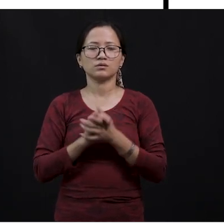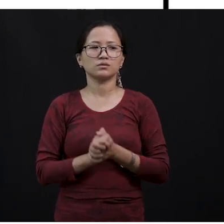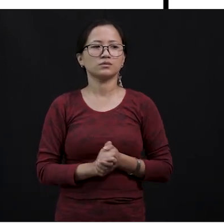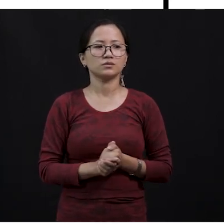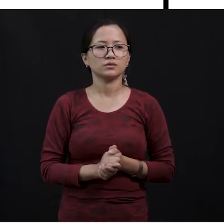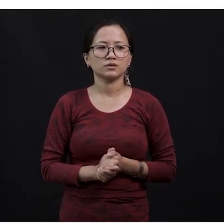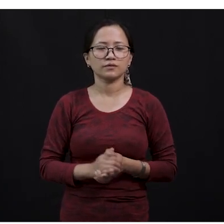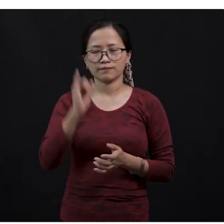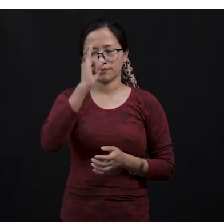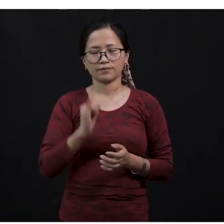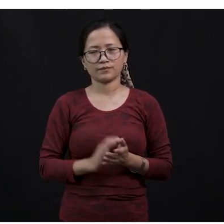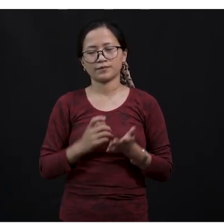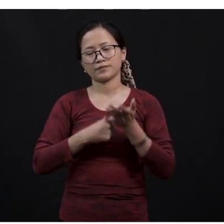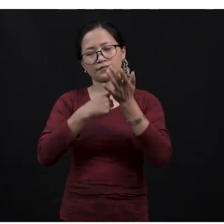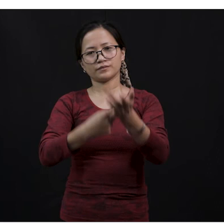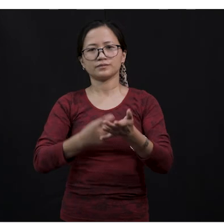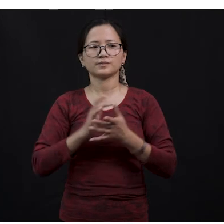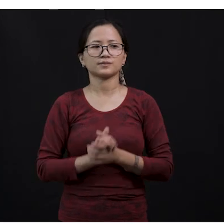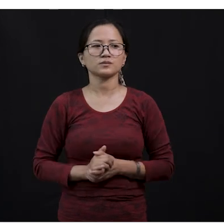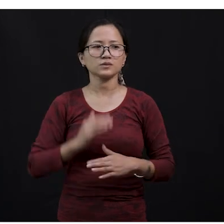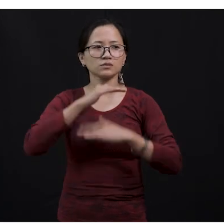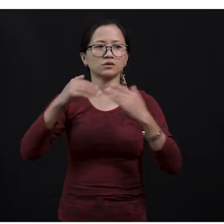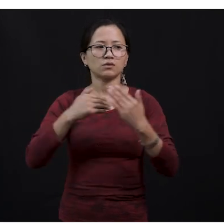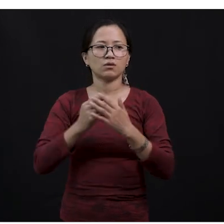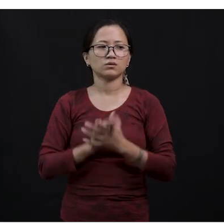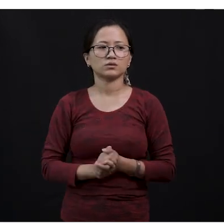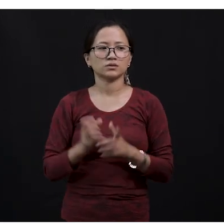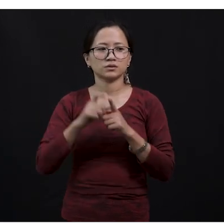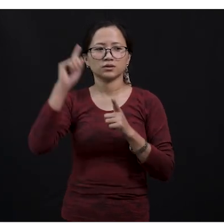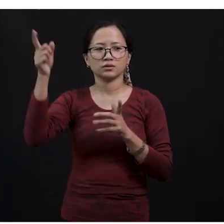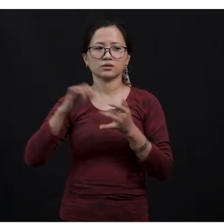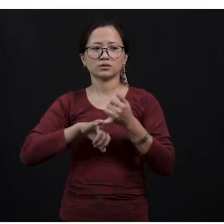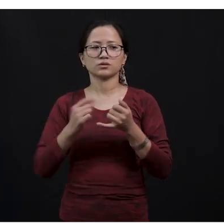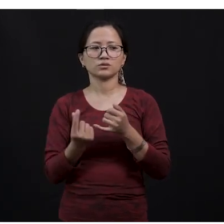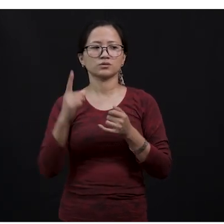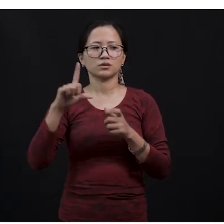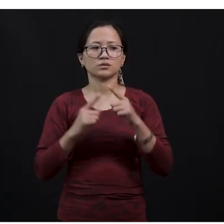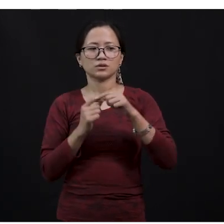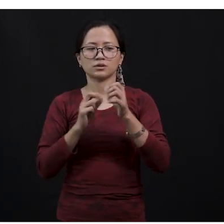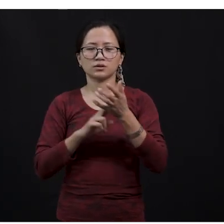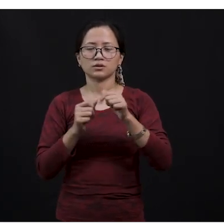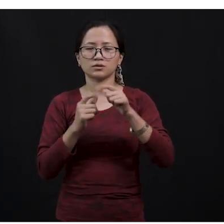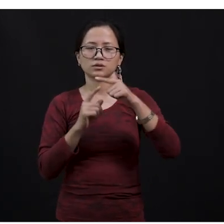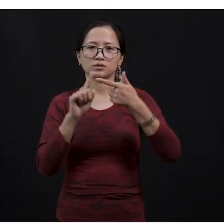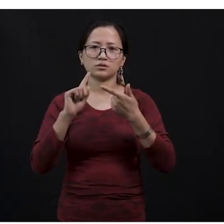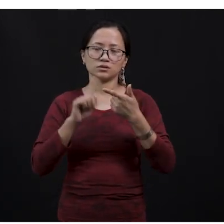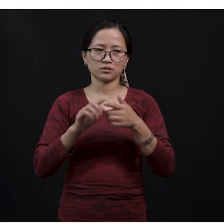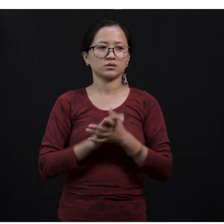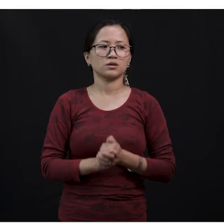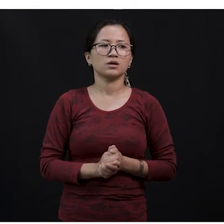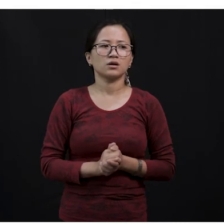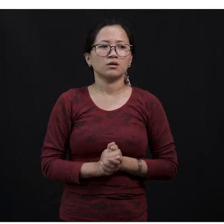very weak ruler. So all the Delhi Sultanate, all the 5 dynasties that we